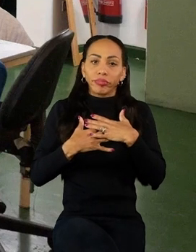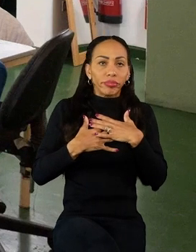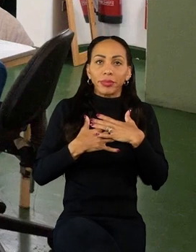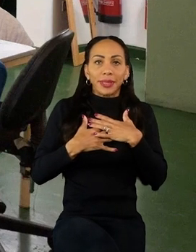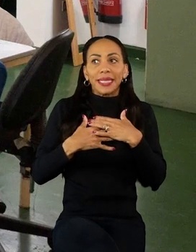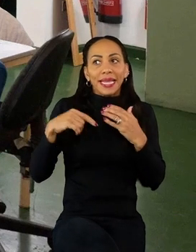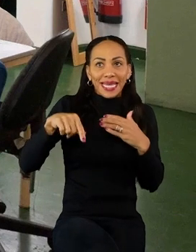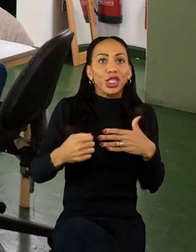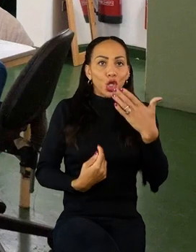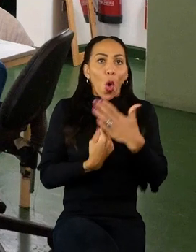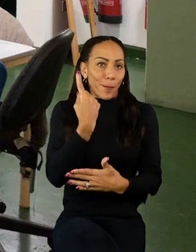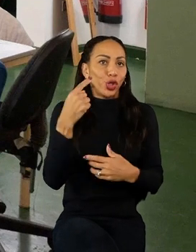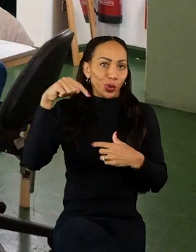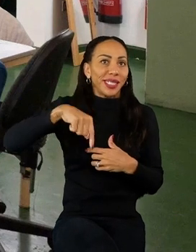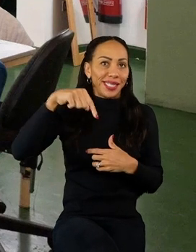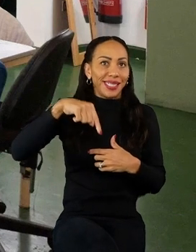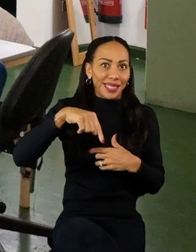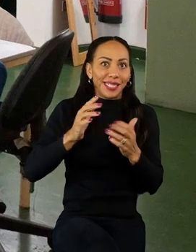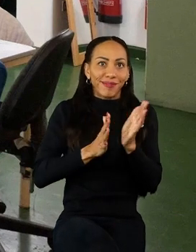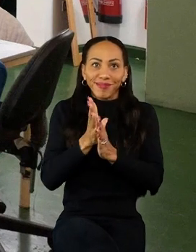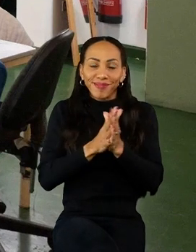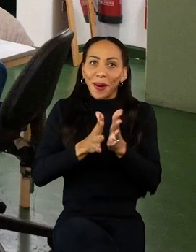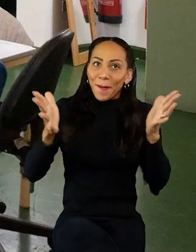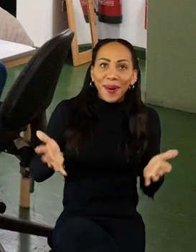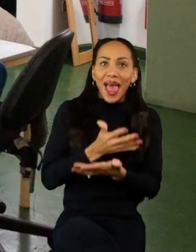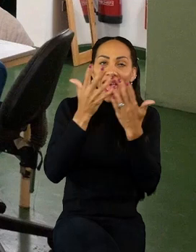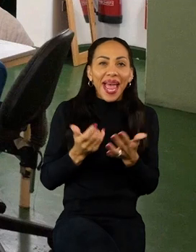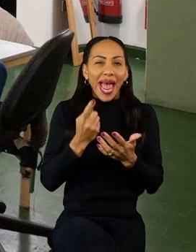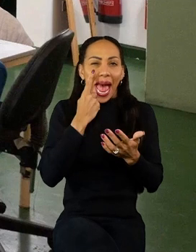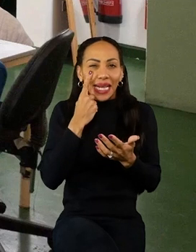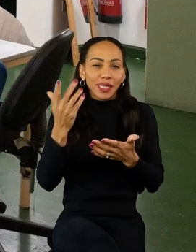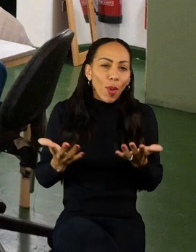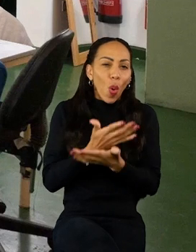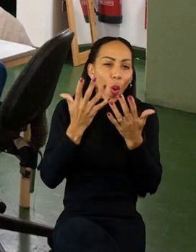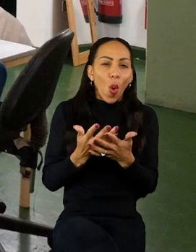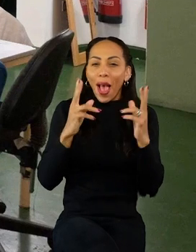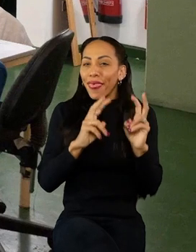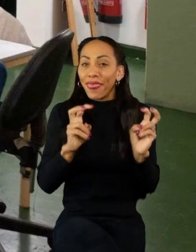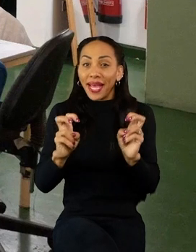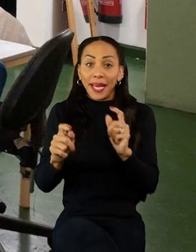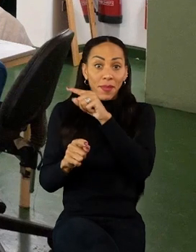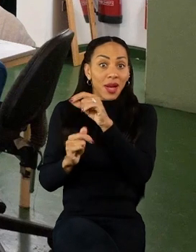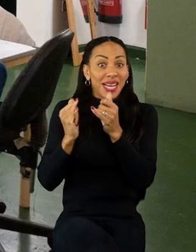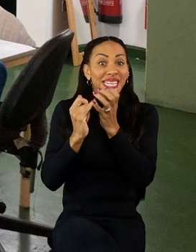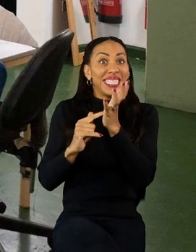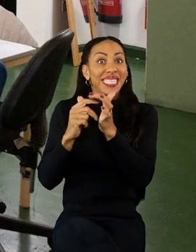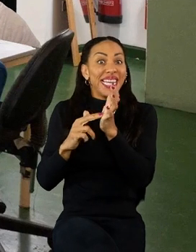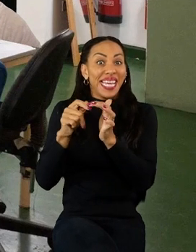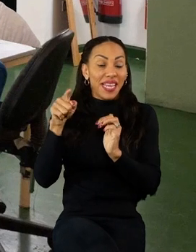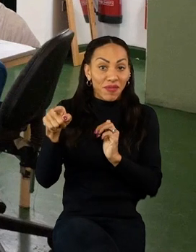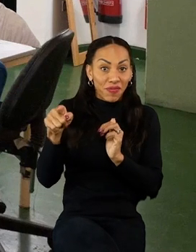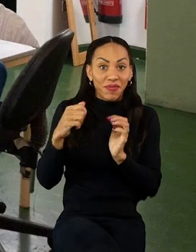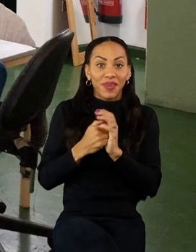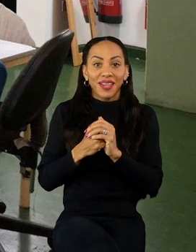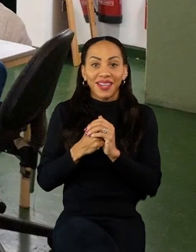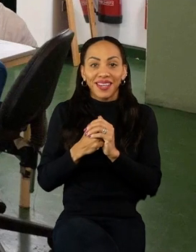opportunities to play and explore a theme. And Steve, you arrived and you brought your particular performance to this. Tell